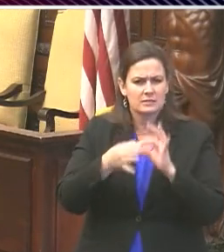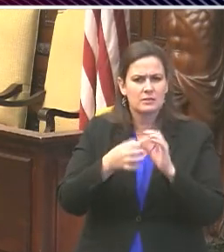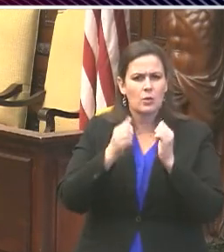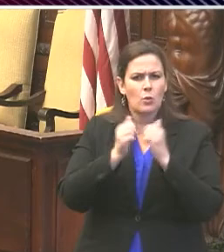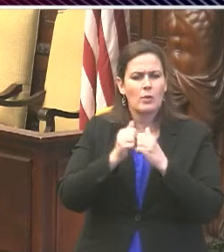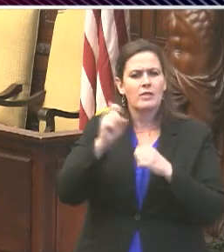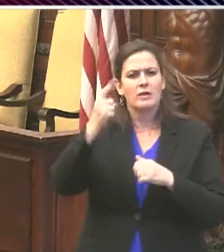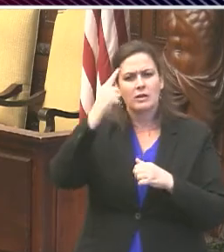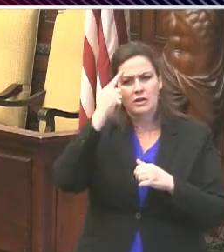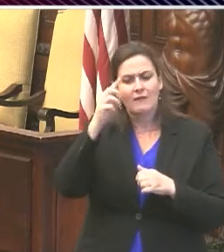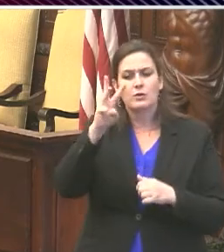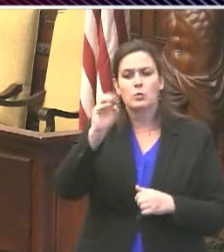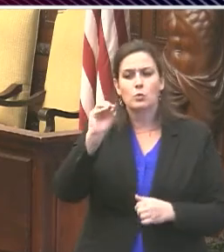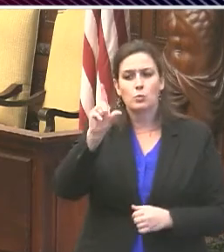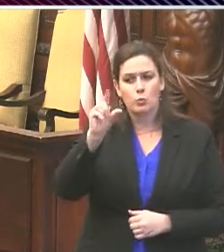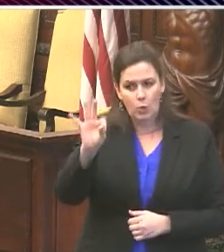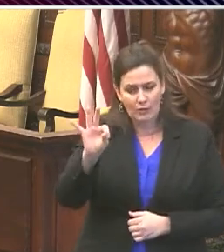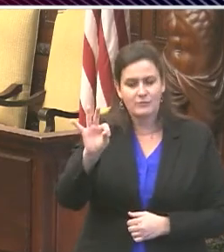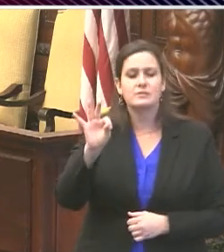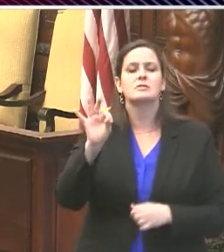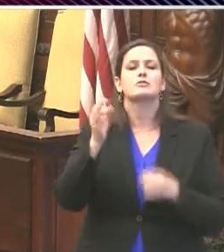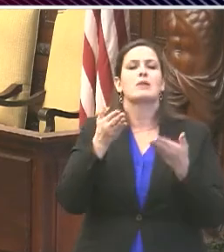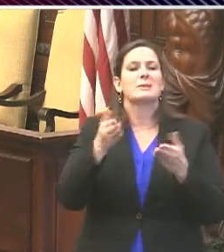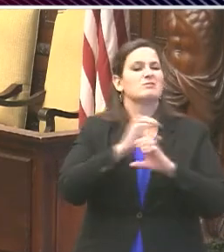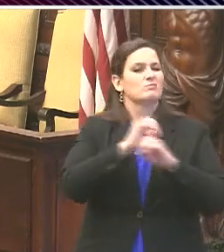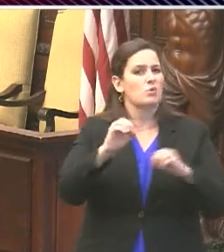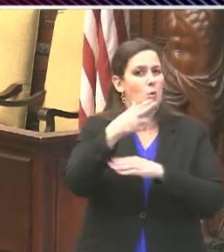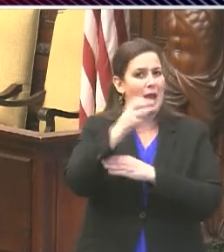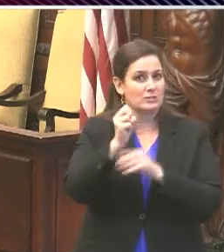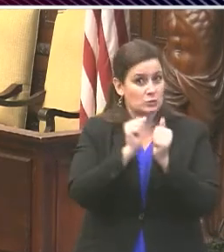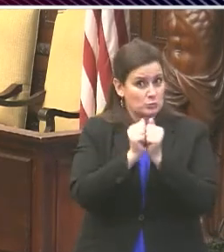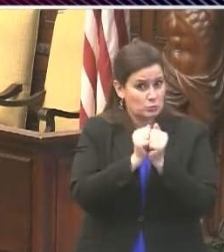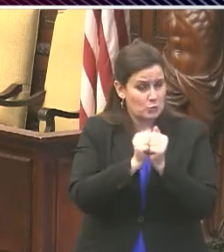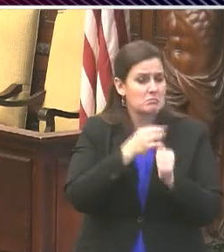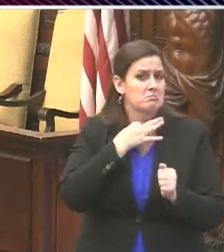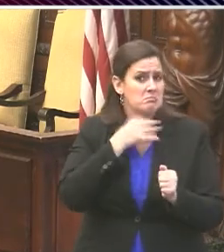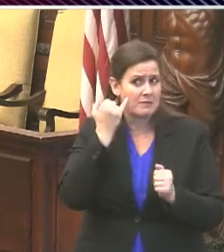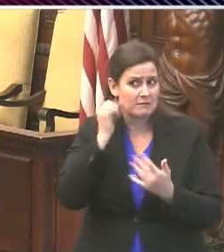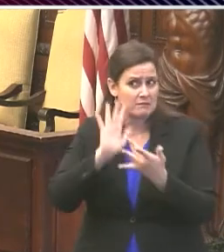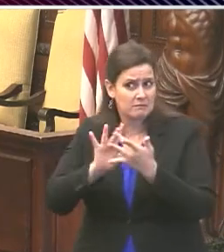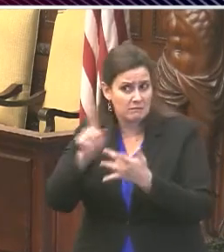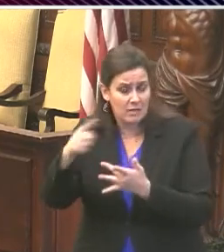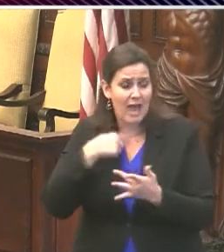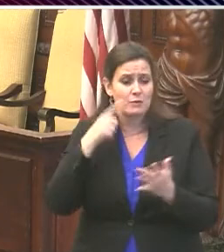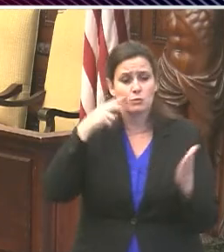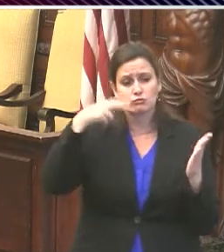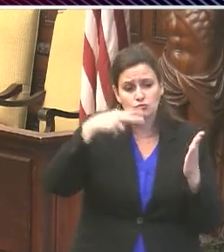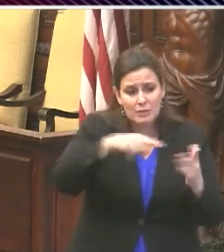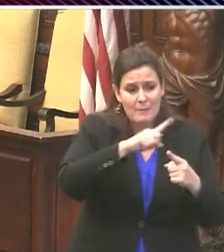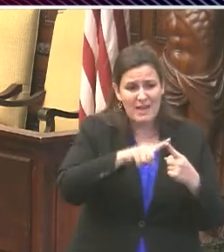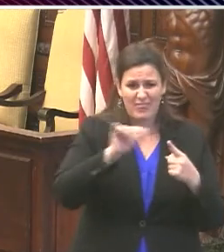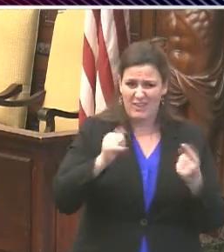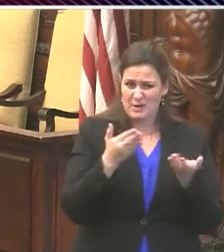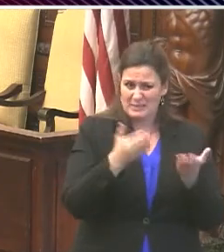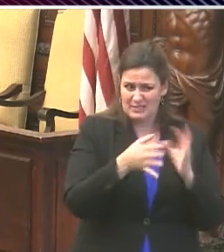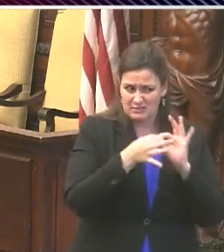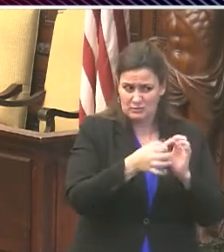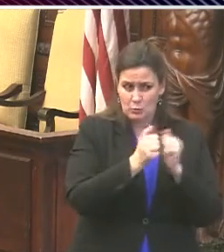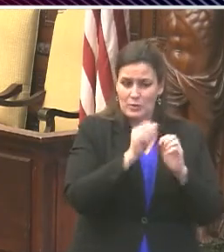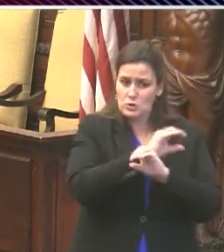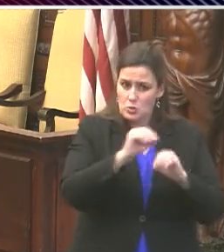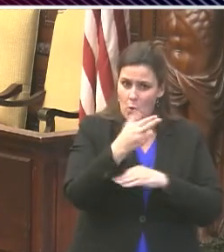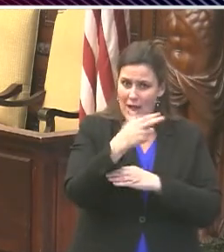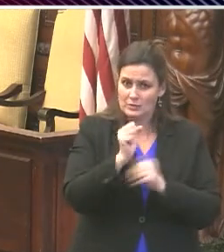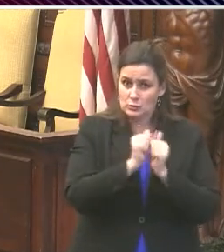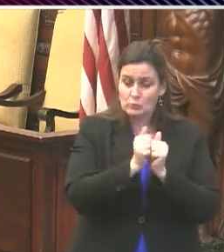recommendation about no high school sports? And have you had a chance to look over the governor's recommendation about no high school sports this year? I have looked at